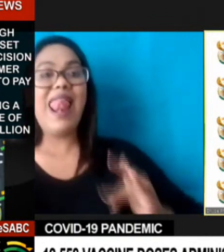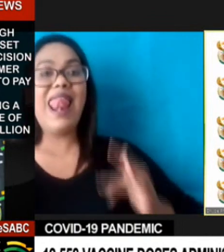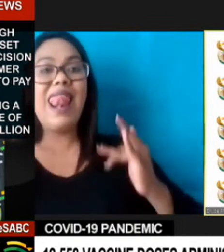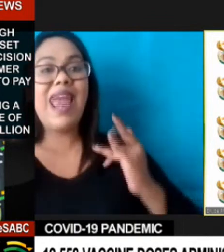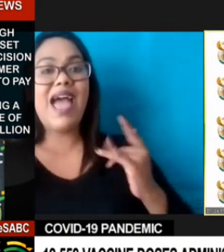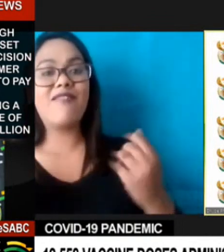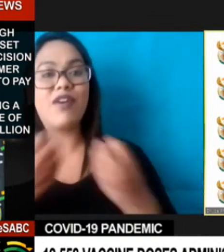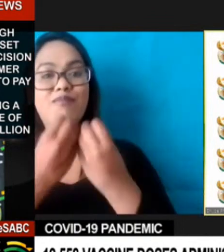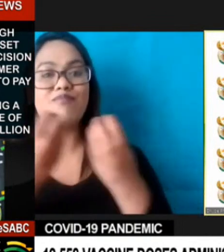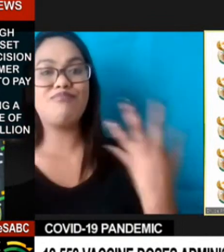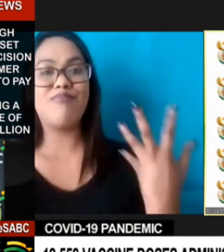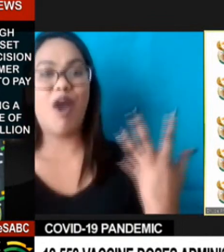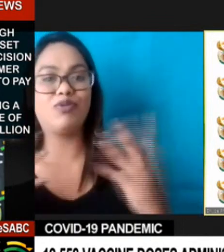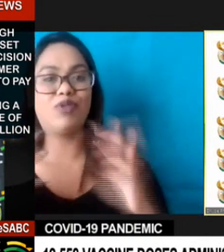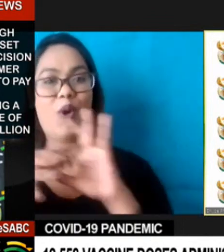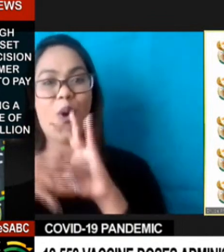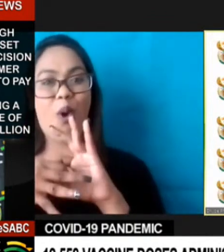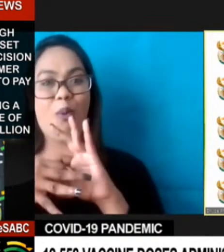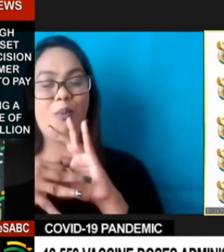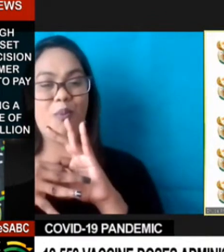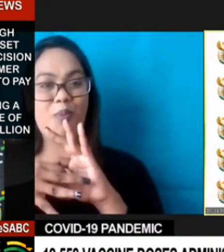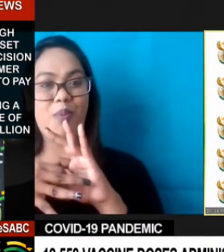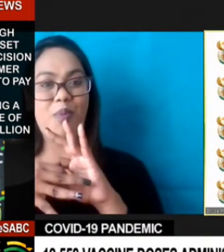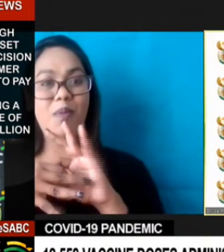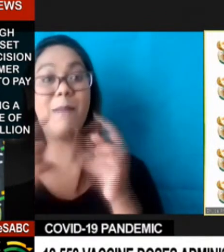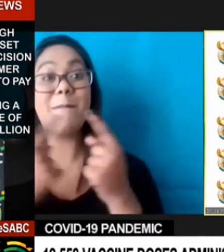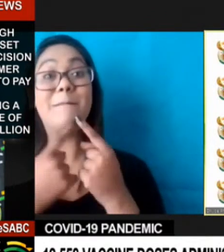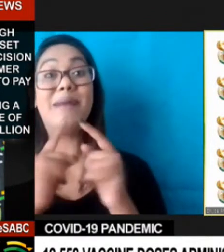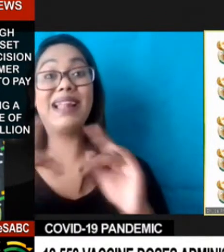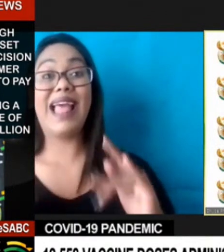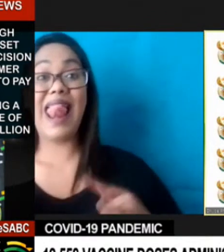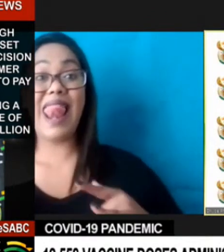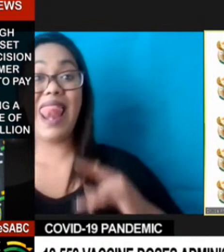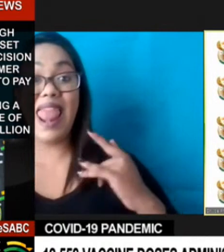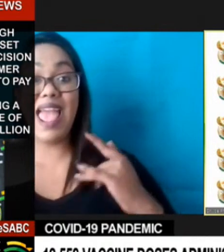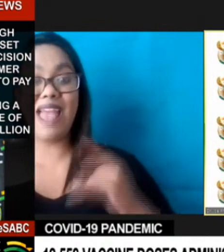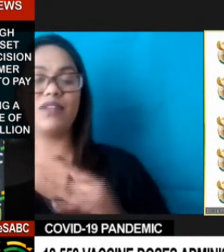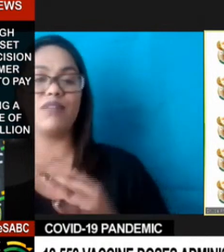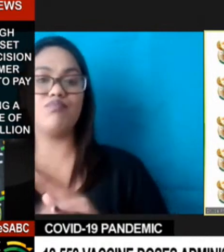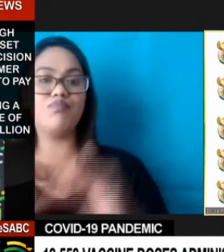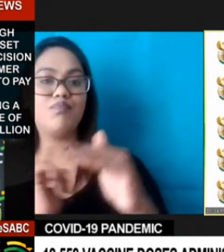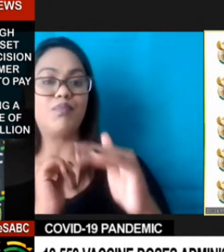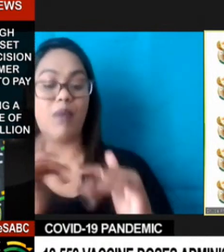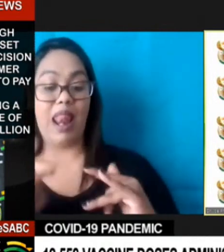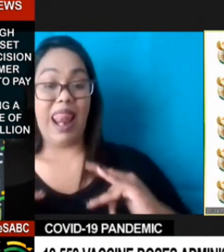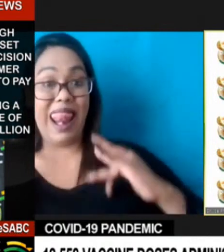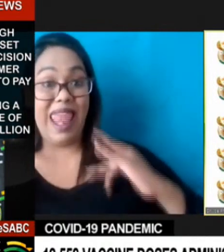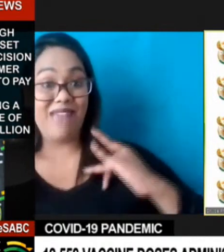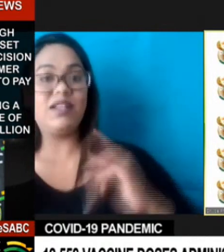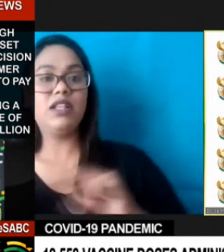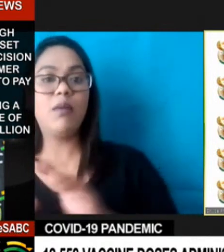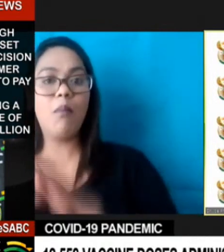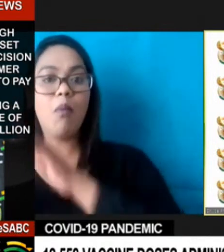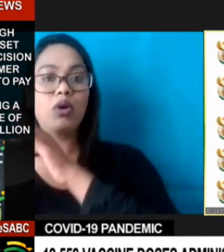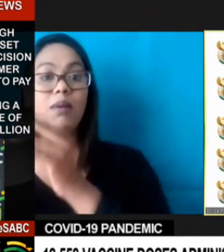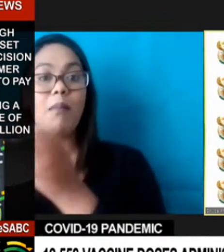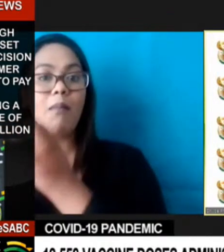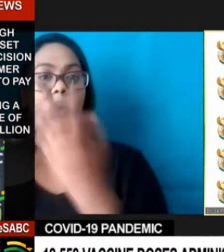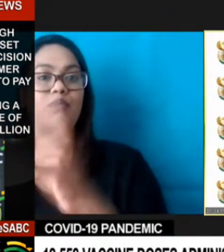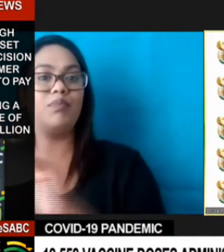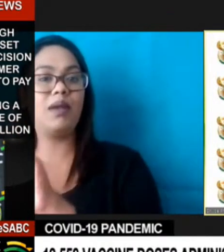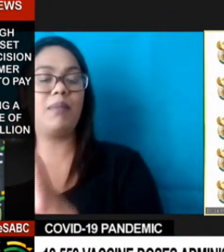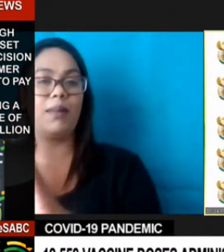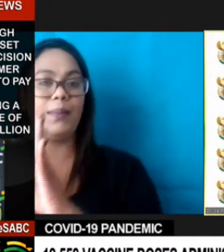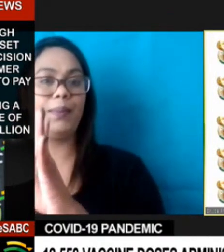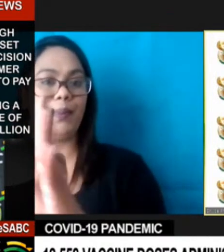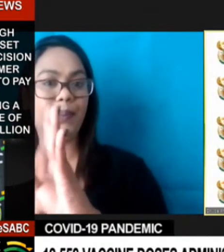these hospitalized patients are fairly mild. Case numbers and percentage testing positive are showing a